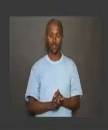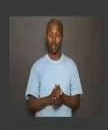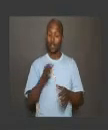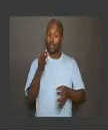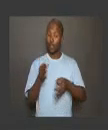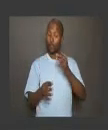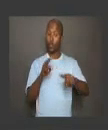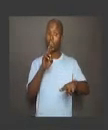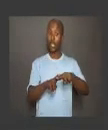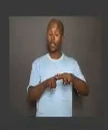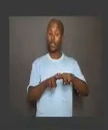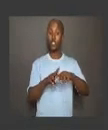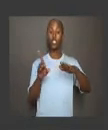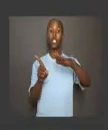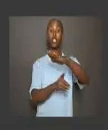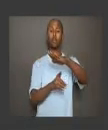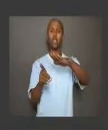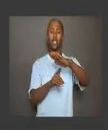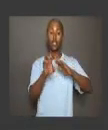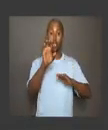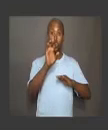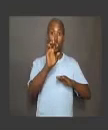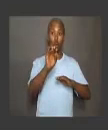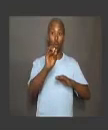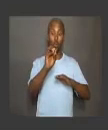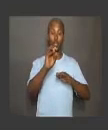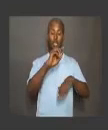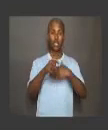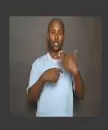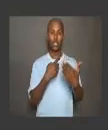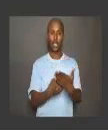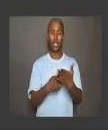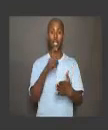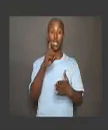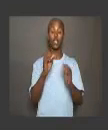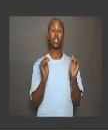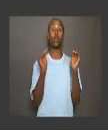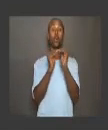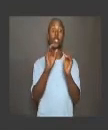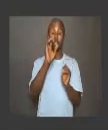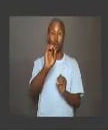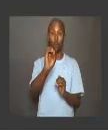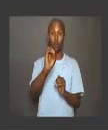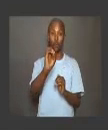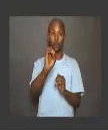If we set the denominator to 0, then x equals 0.